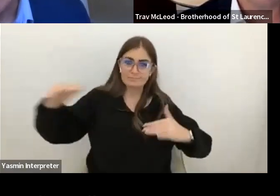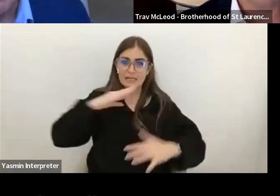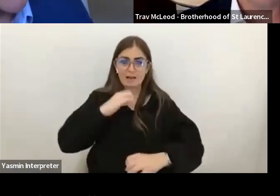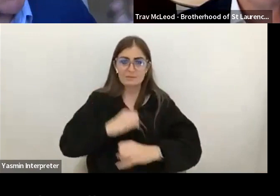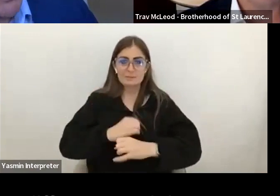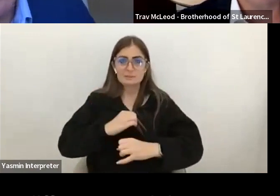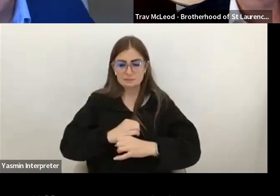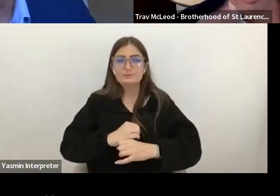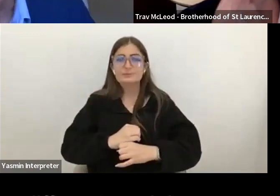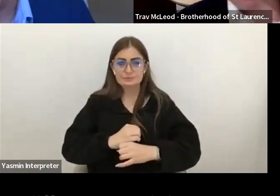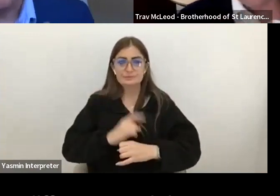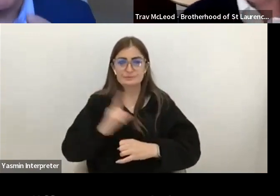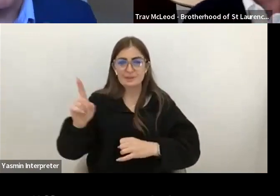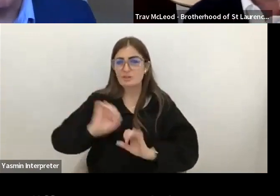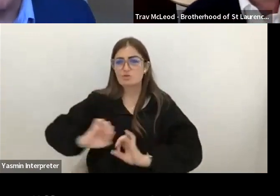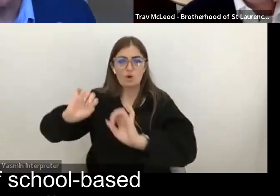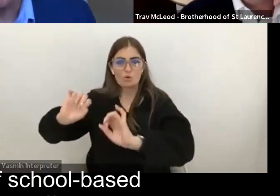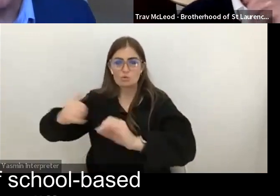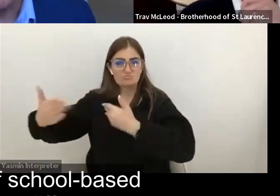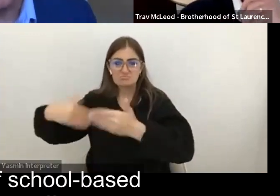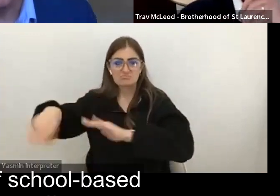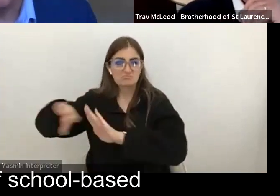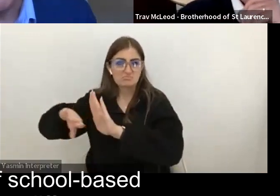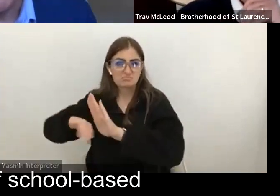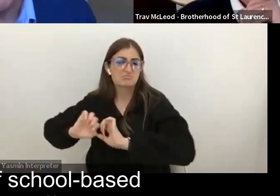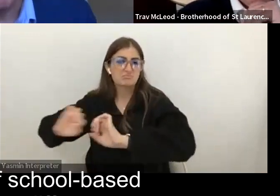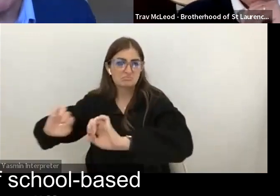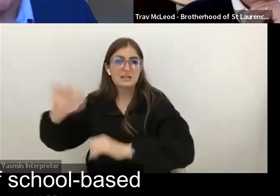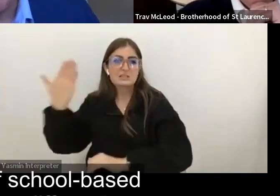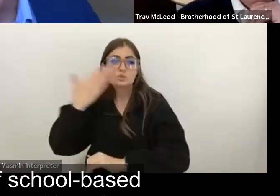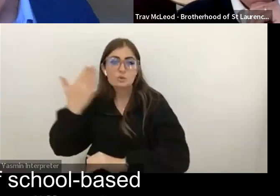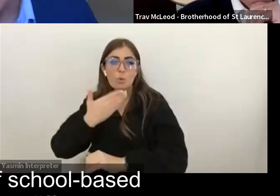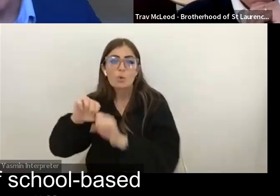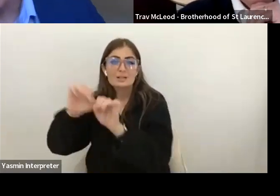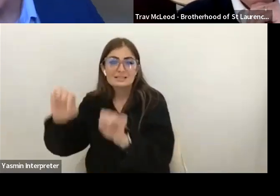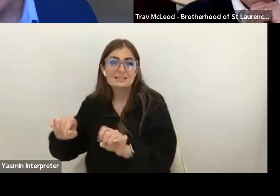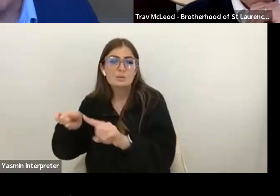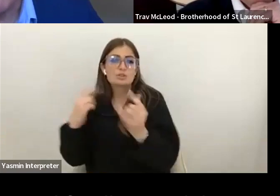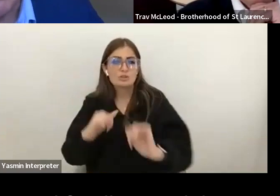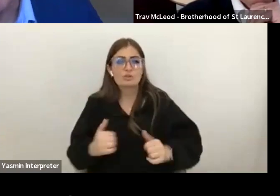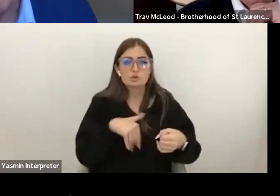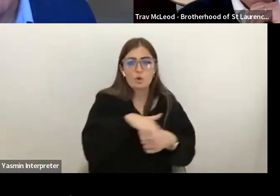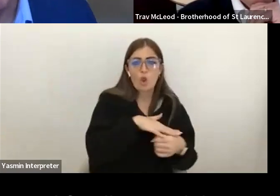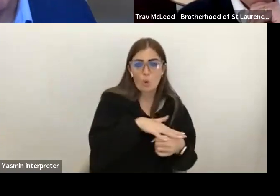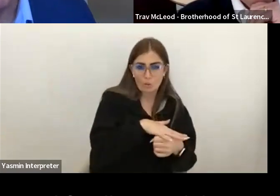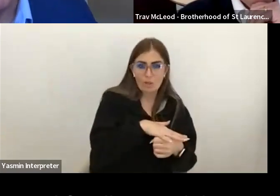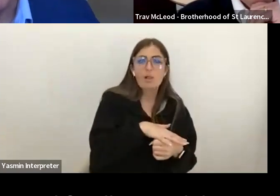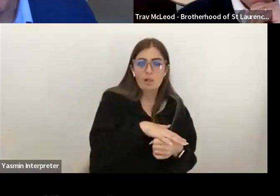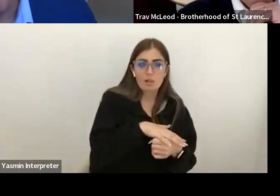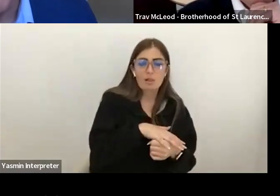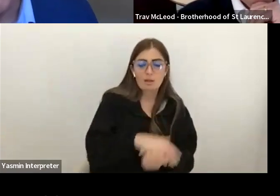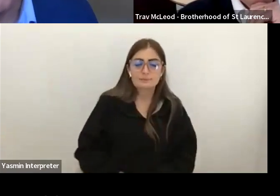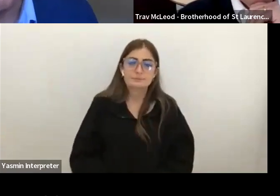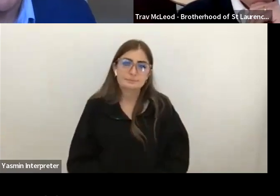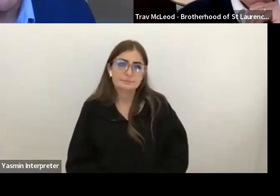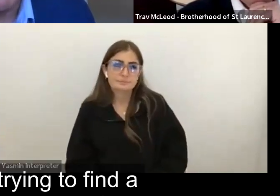were running a different model. That the sort of school-based system had a different, you know, mechanism and funding model to